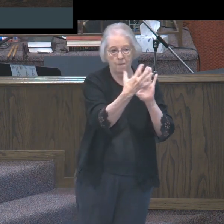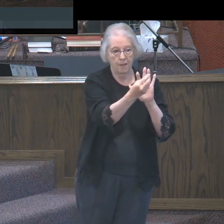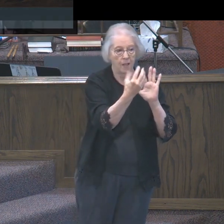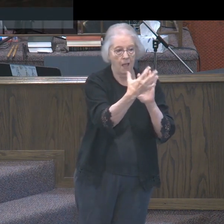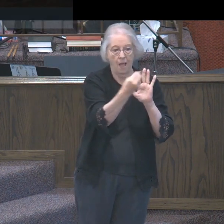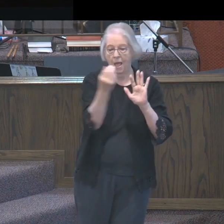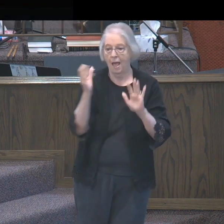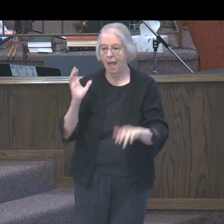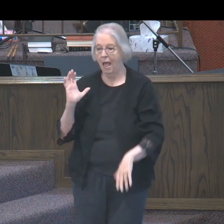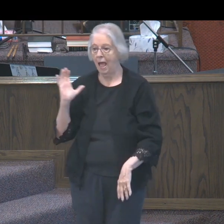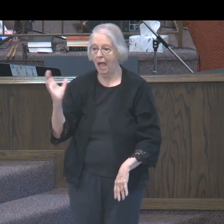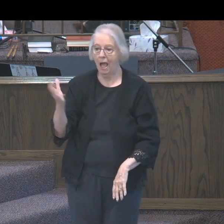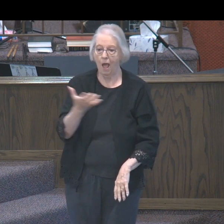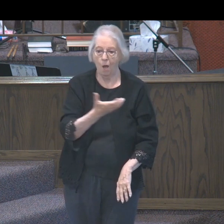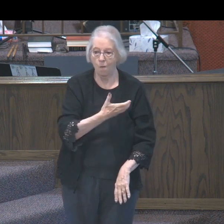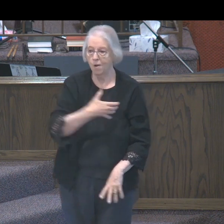Our Father,